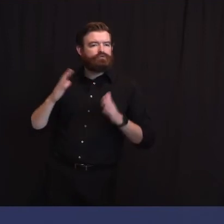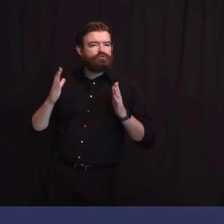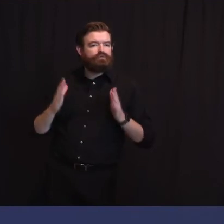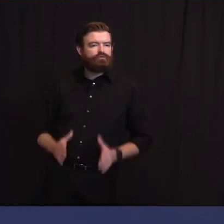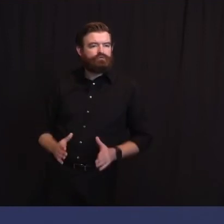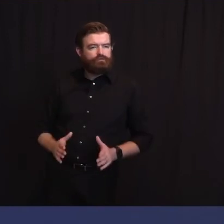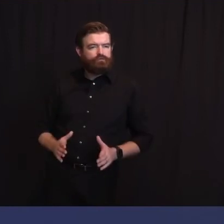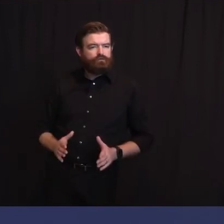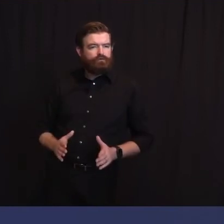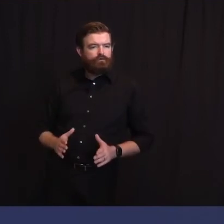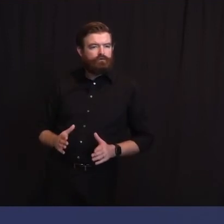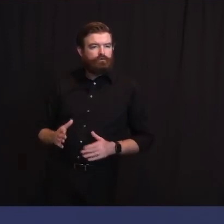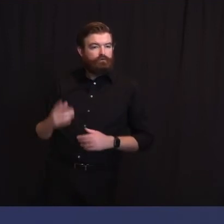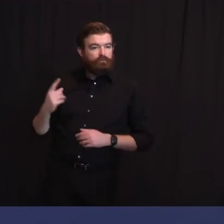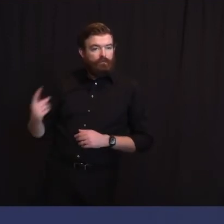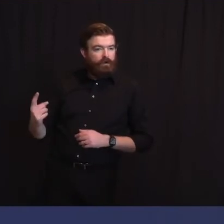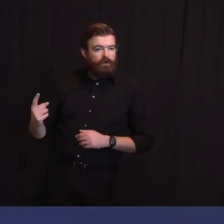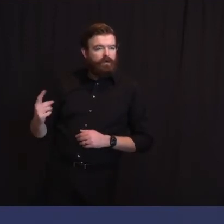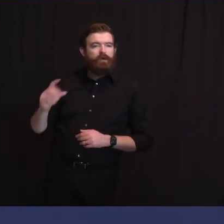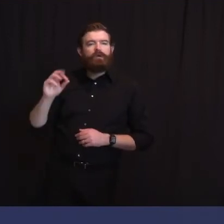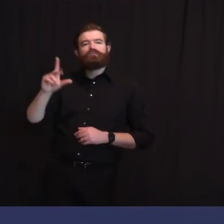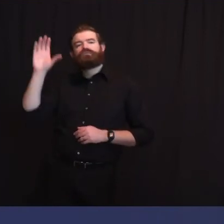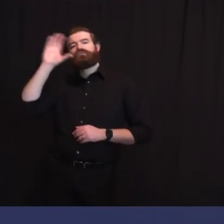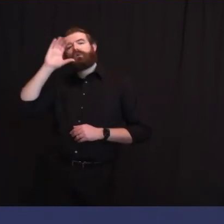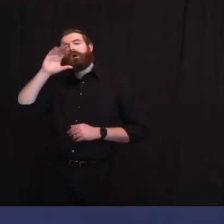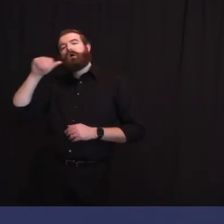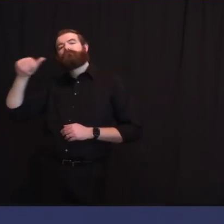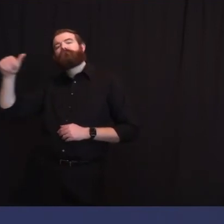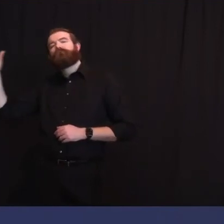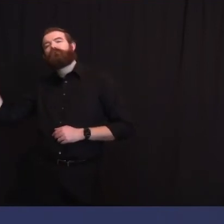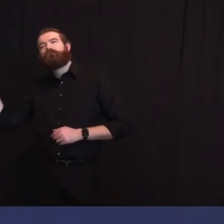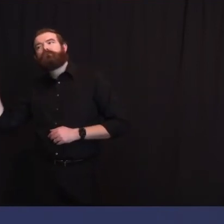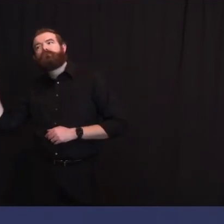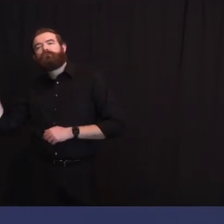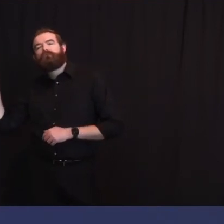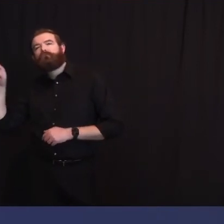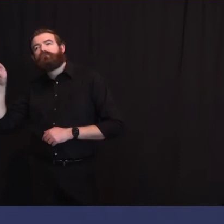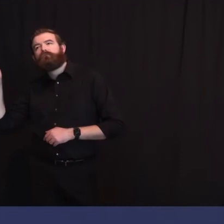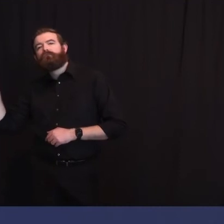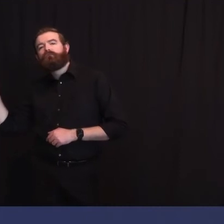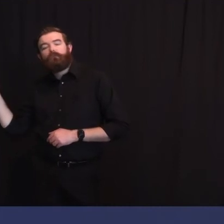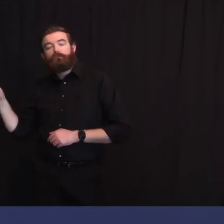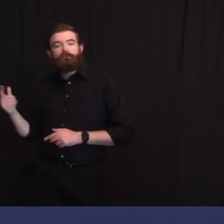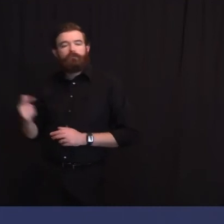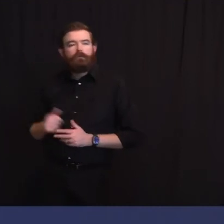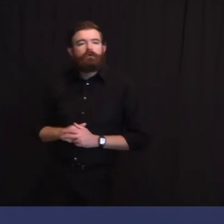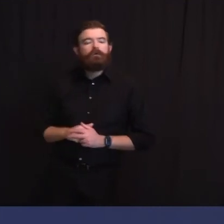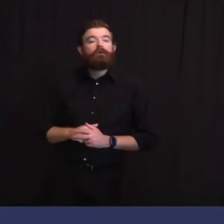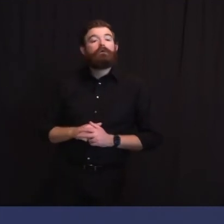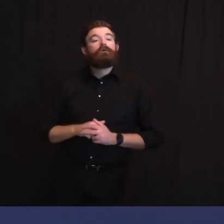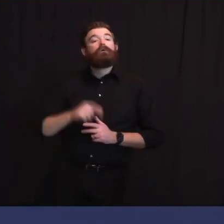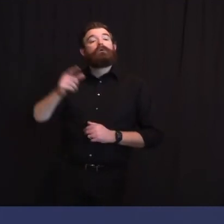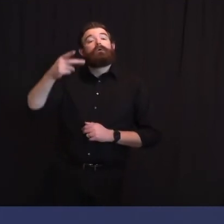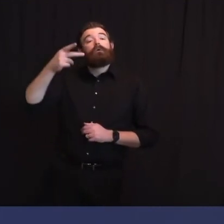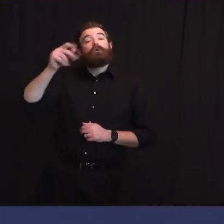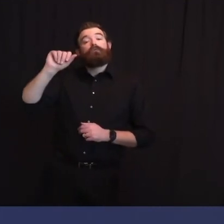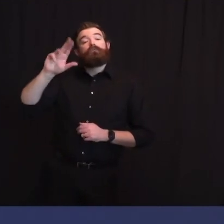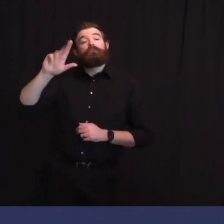and is there a timetable on that? Further, are replacements or successors for Paul Rodriguez and Vinn White in